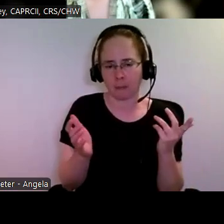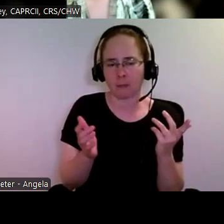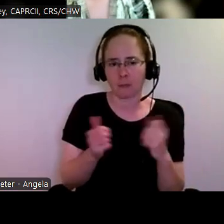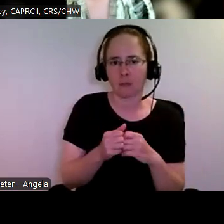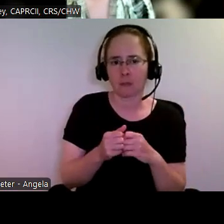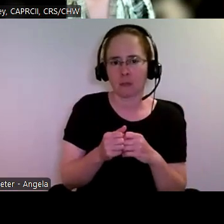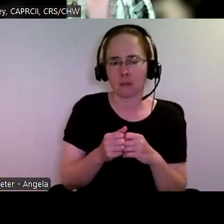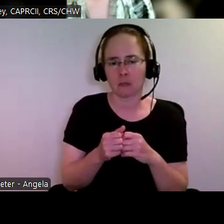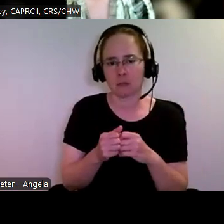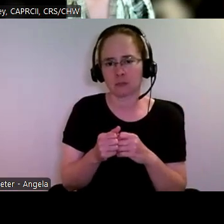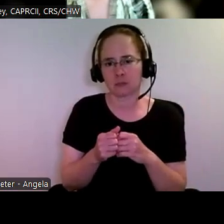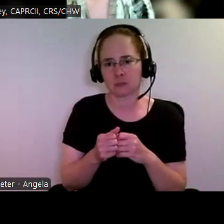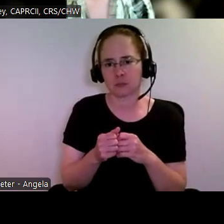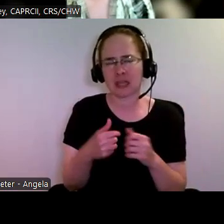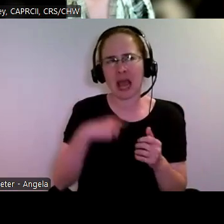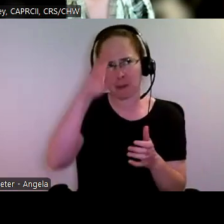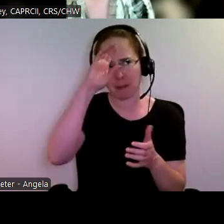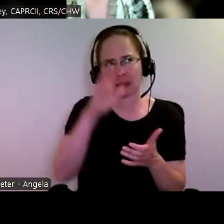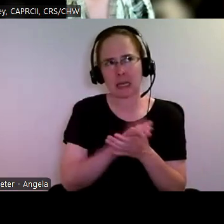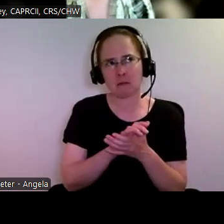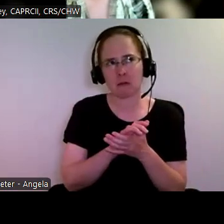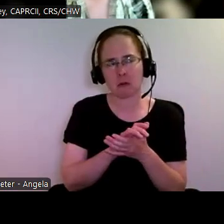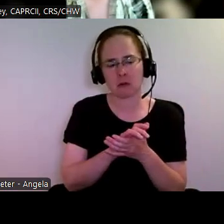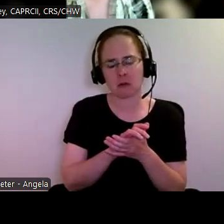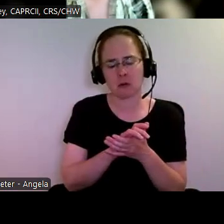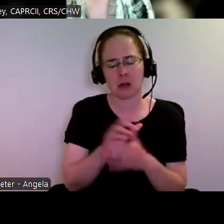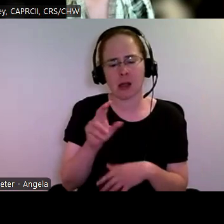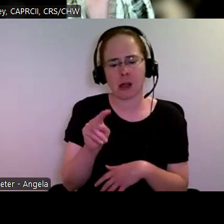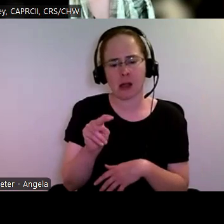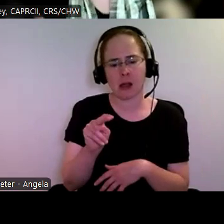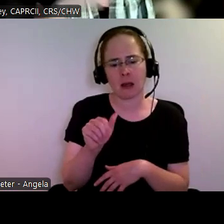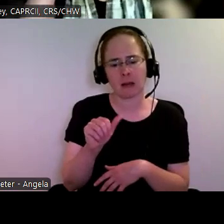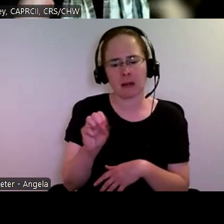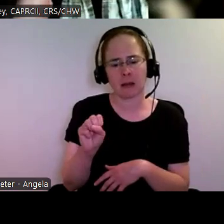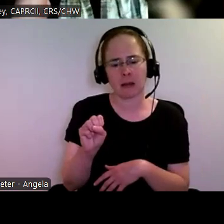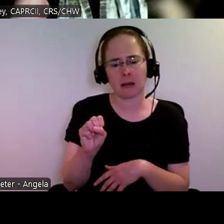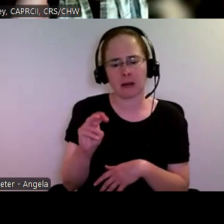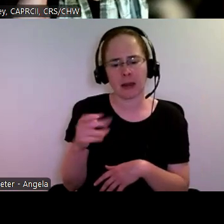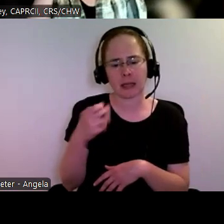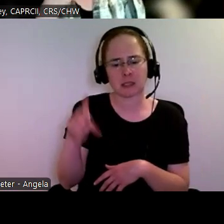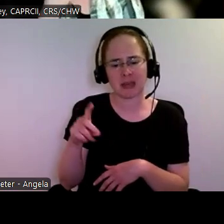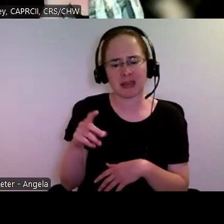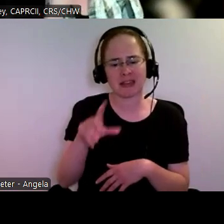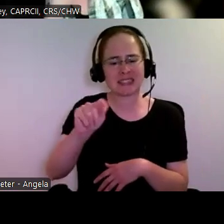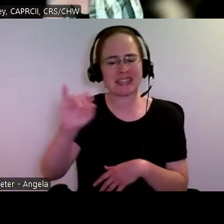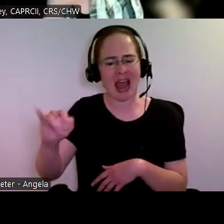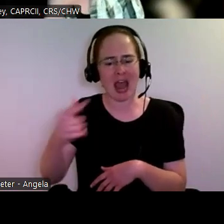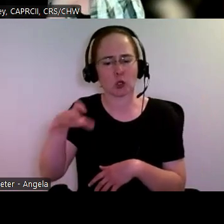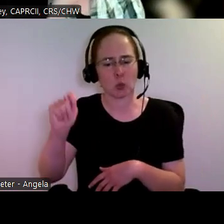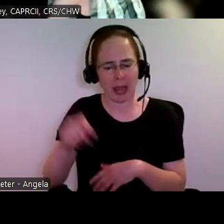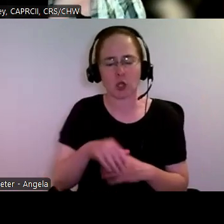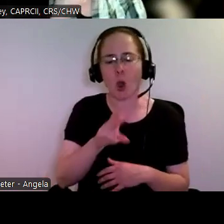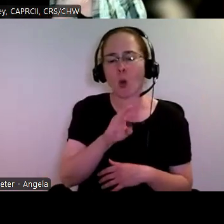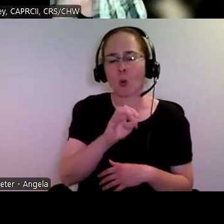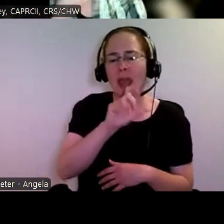through I believe it was a NASHPD TTI grant. Wendy Tygreen has a